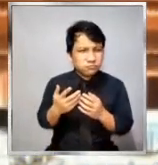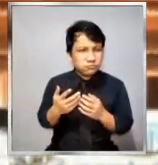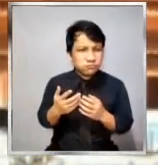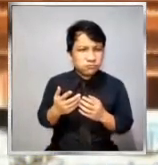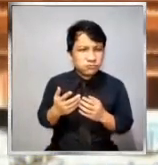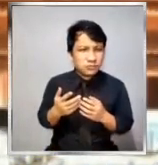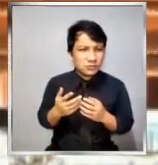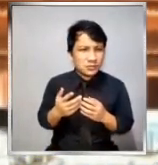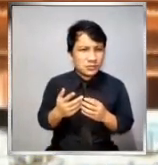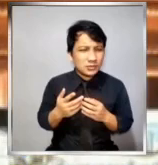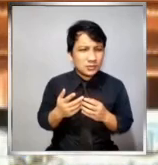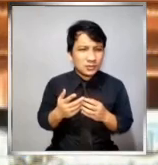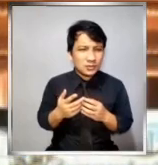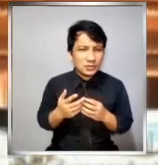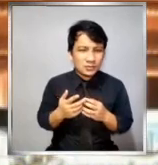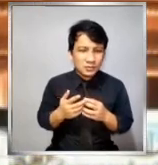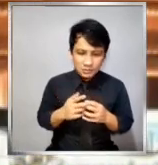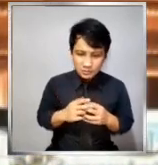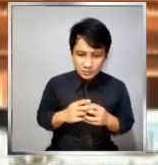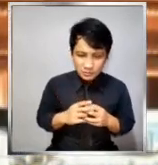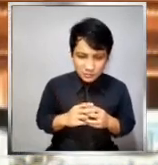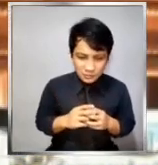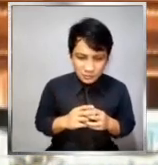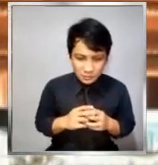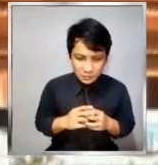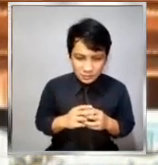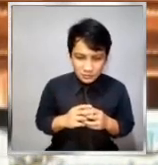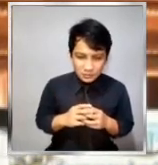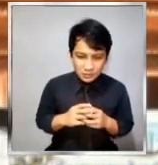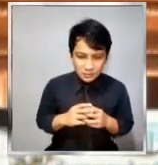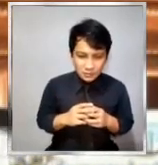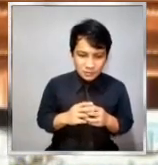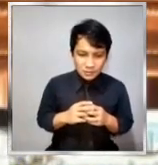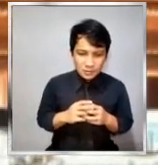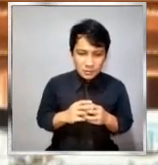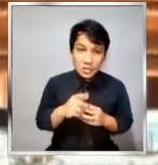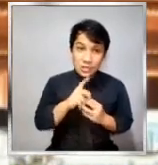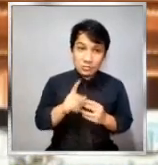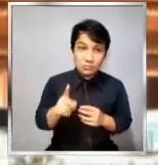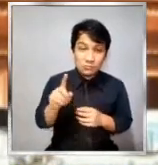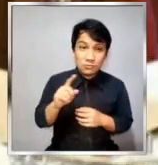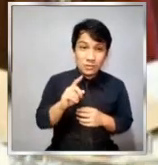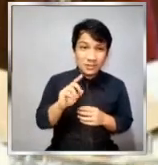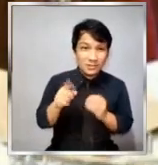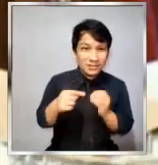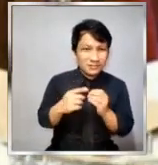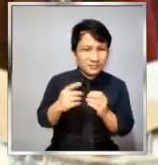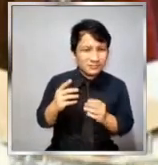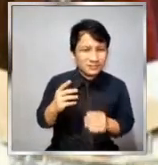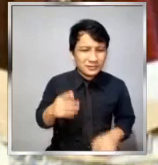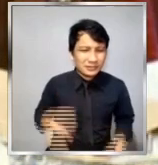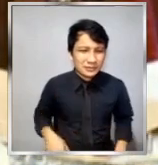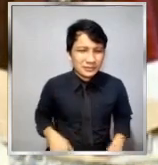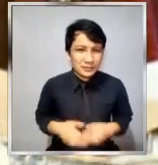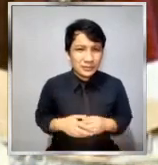space, mga 3 pages yan siguro. Yung projects.